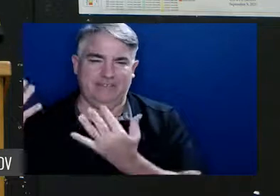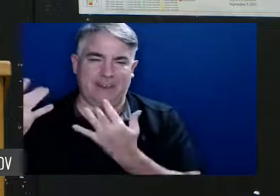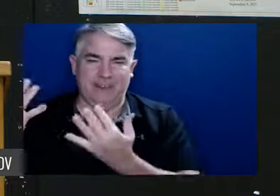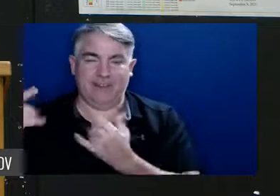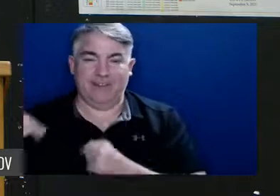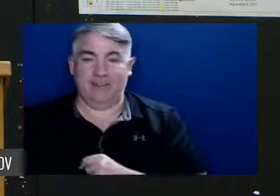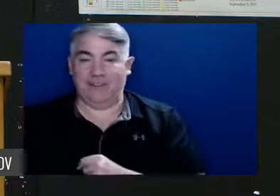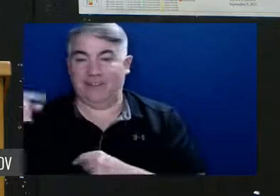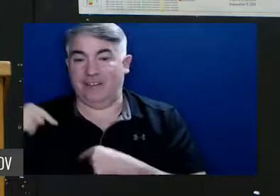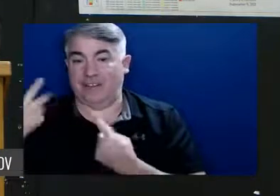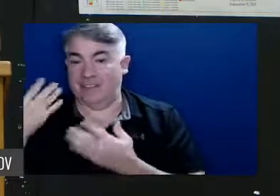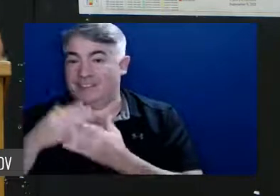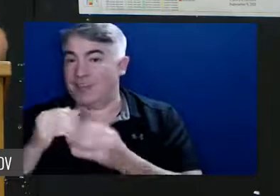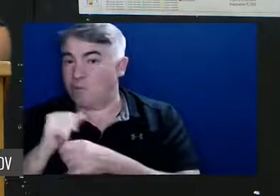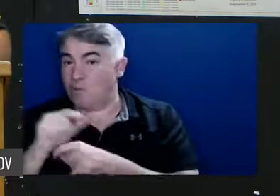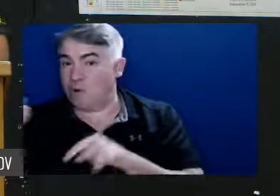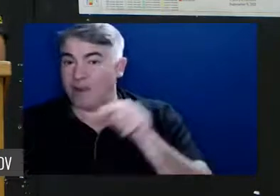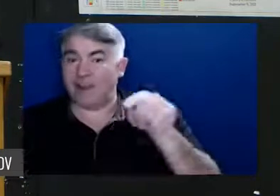your power.